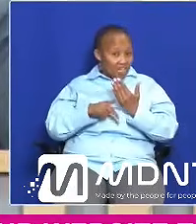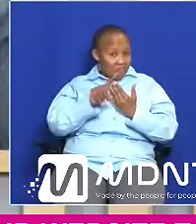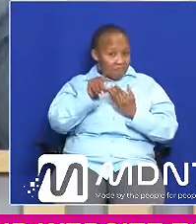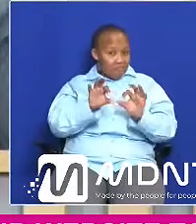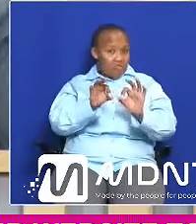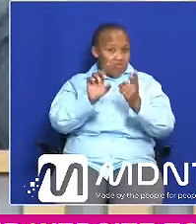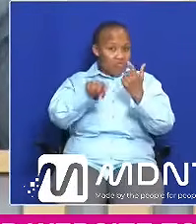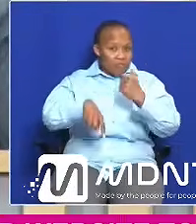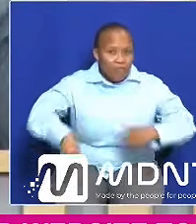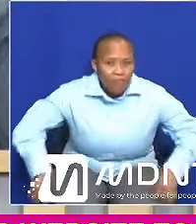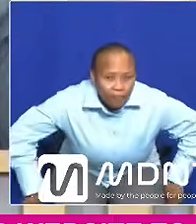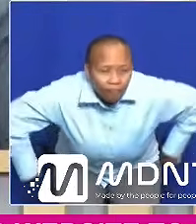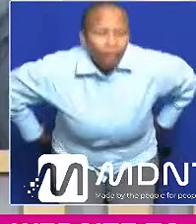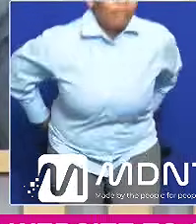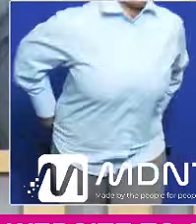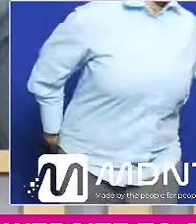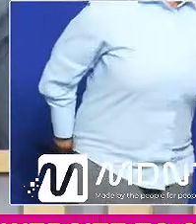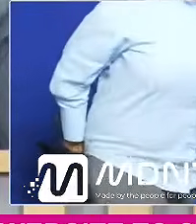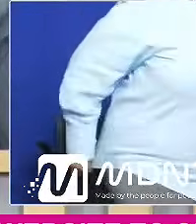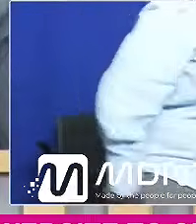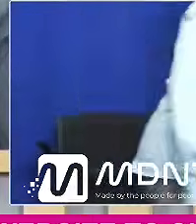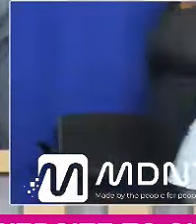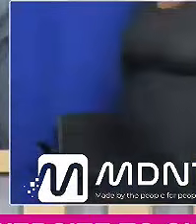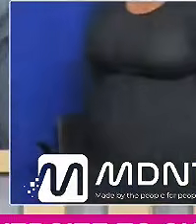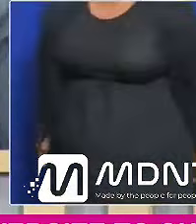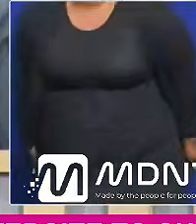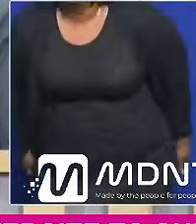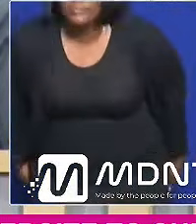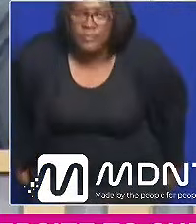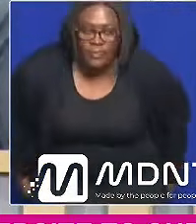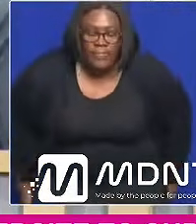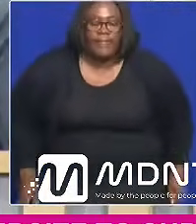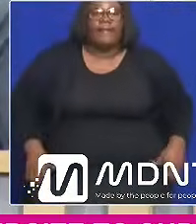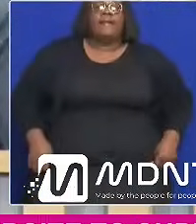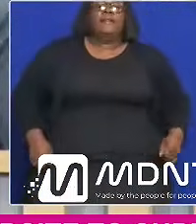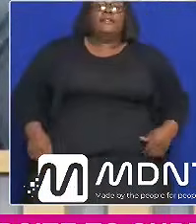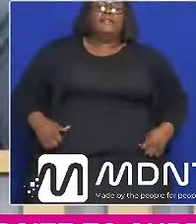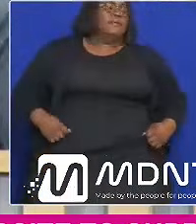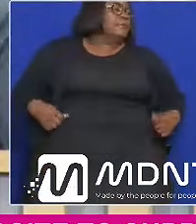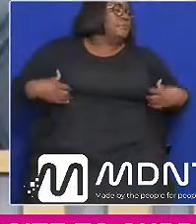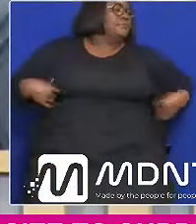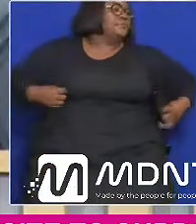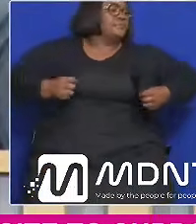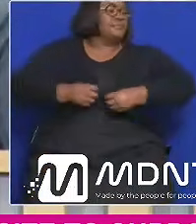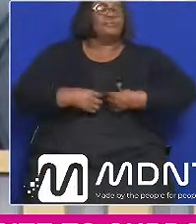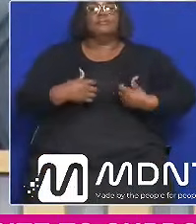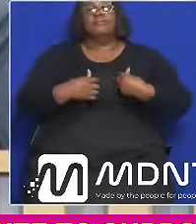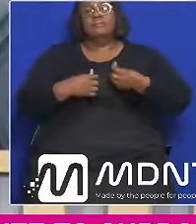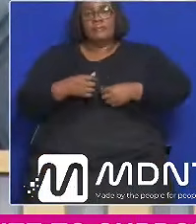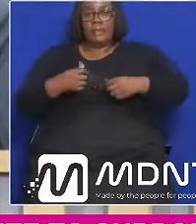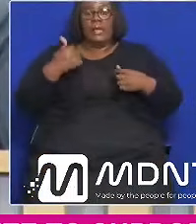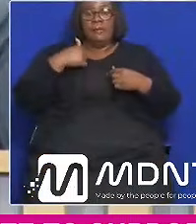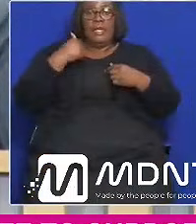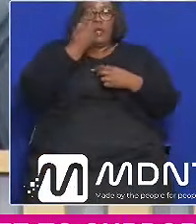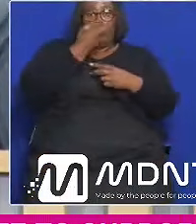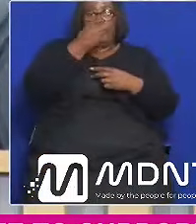No, not seeking advice or finance. I was just sharing it with him